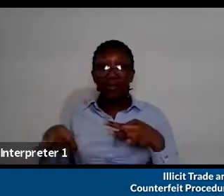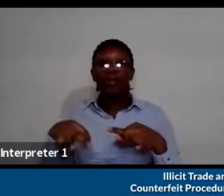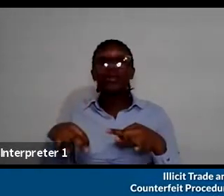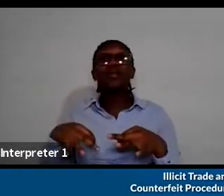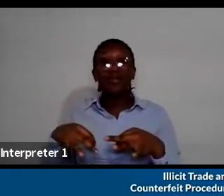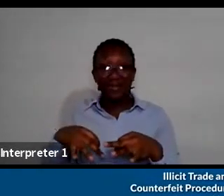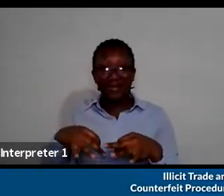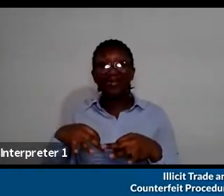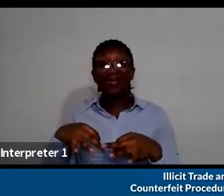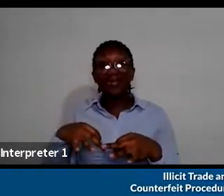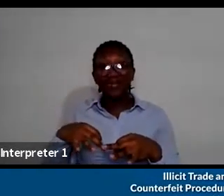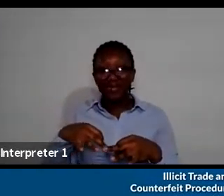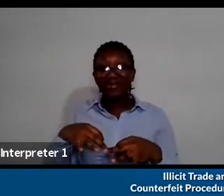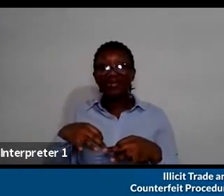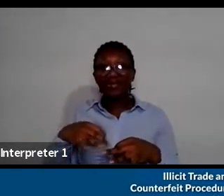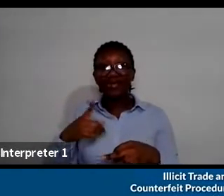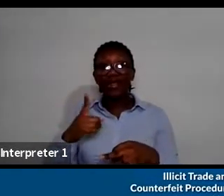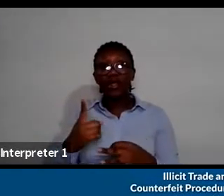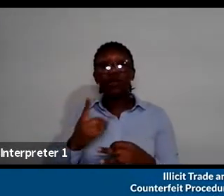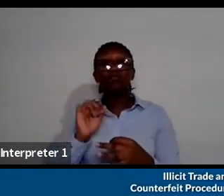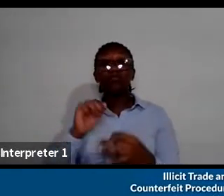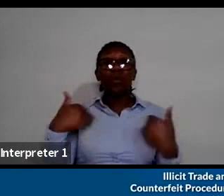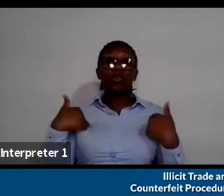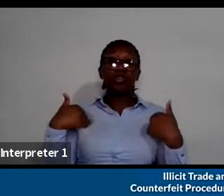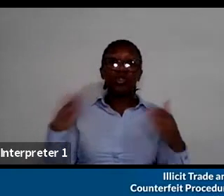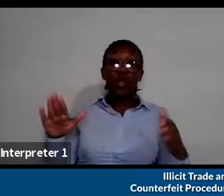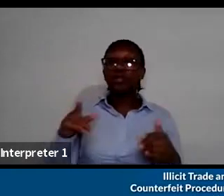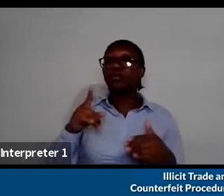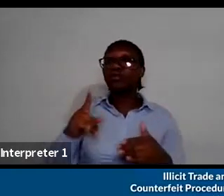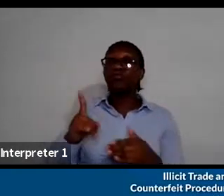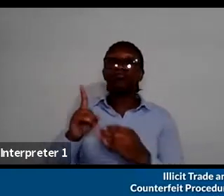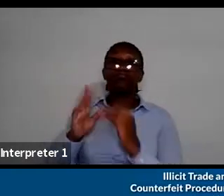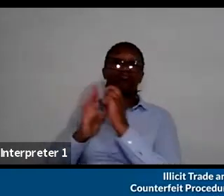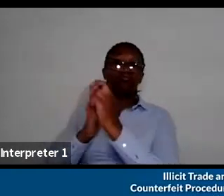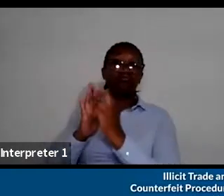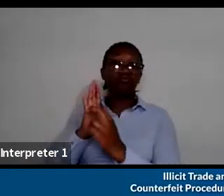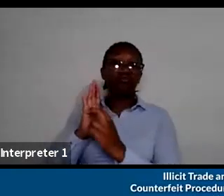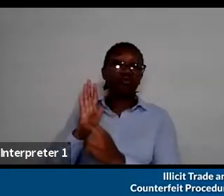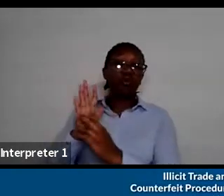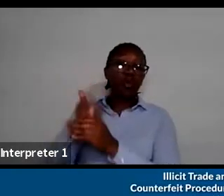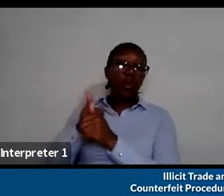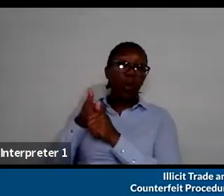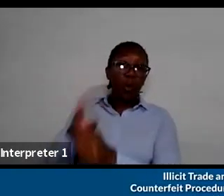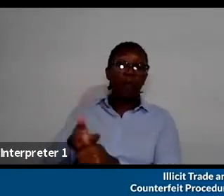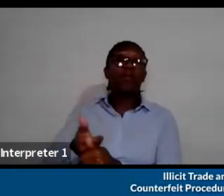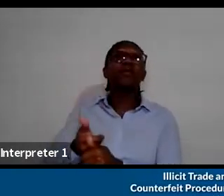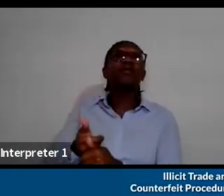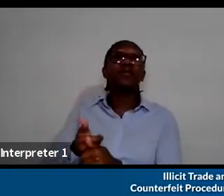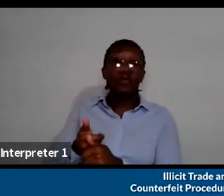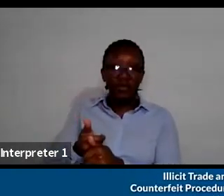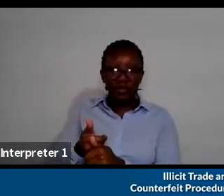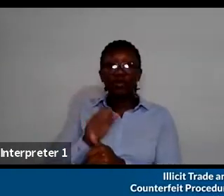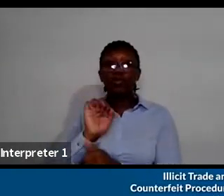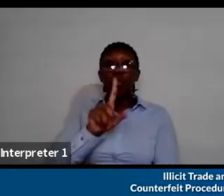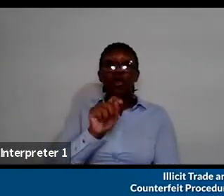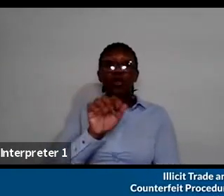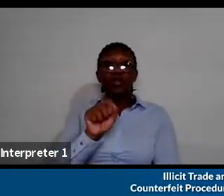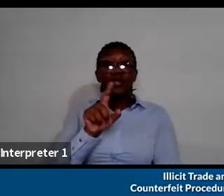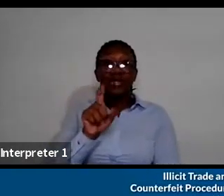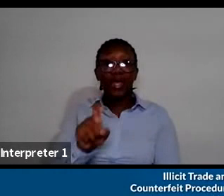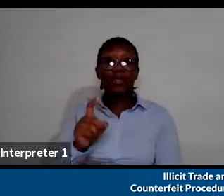of how do you go about starting your journey of compliance in as far as paying your taxes are